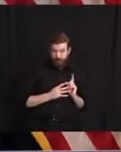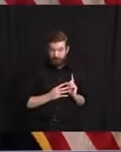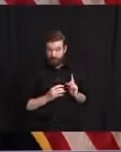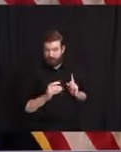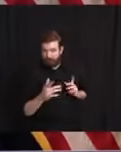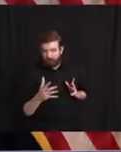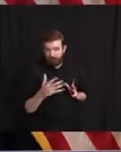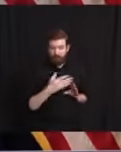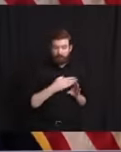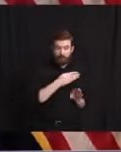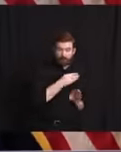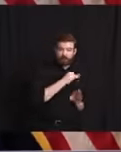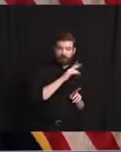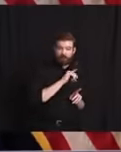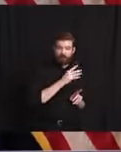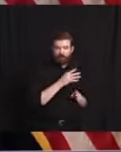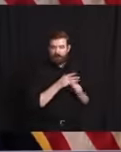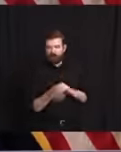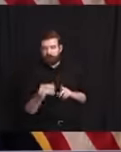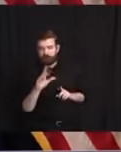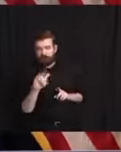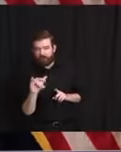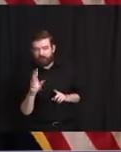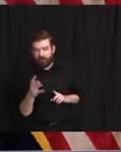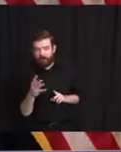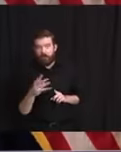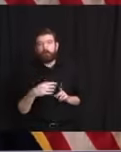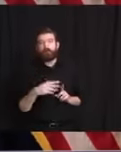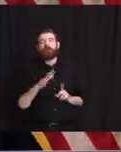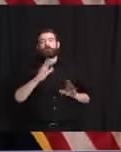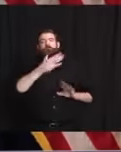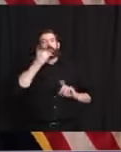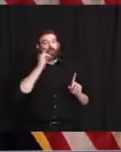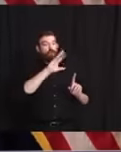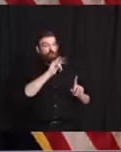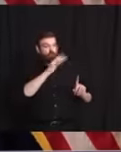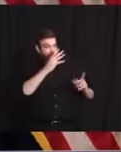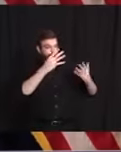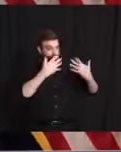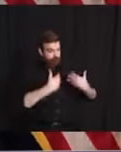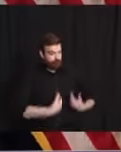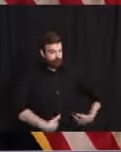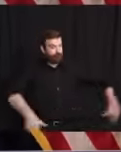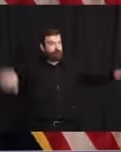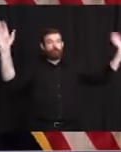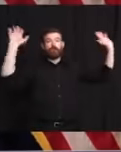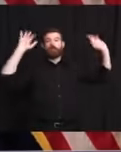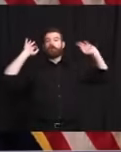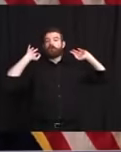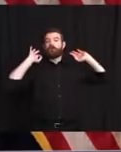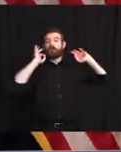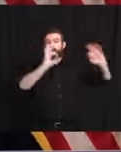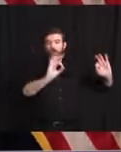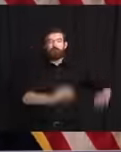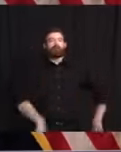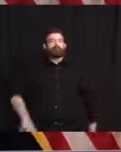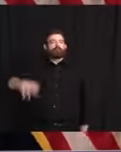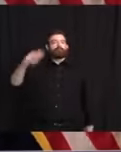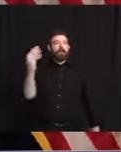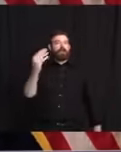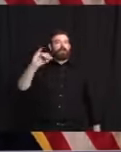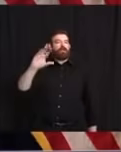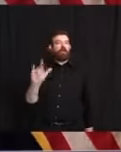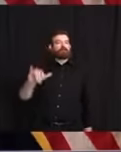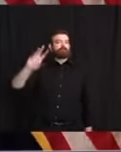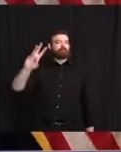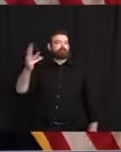4th pass, and so we picked the Monday right after July 4th. No magic with that day per se, but July there was magic.